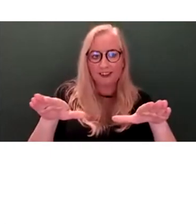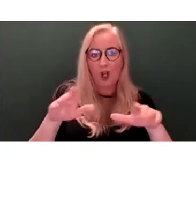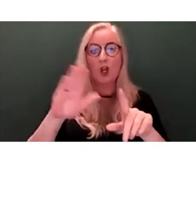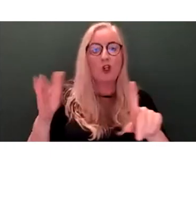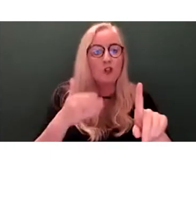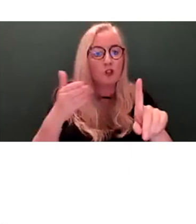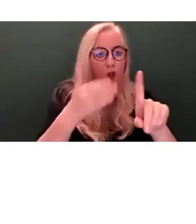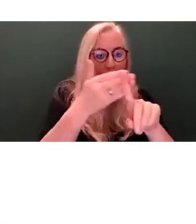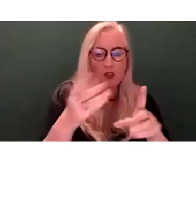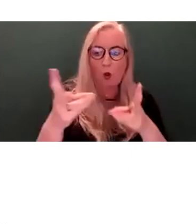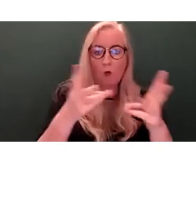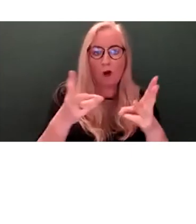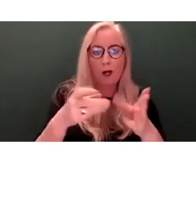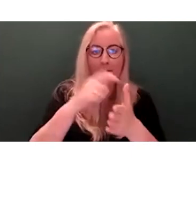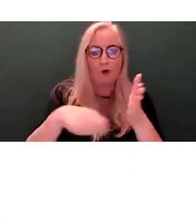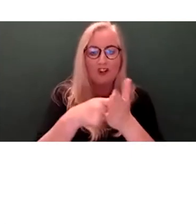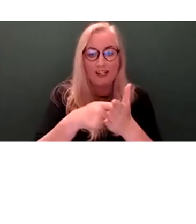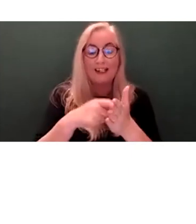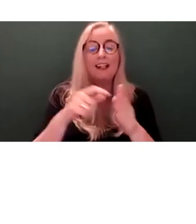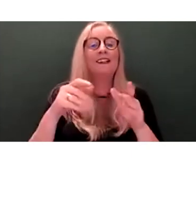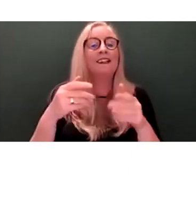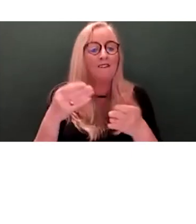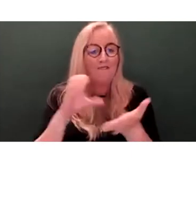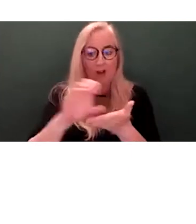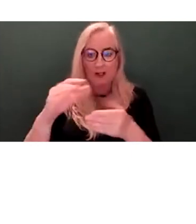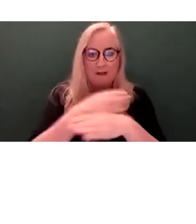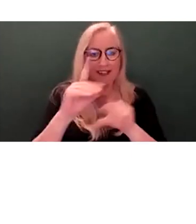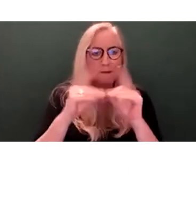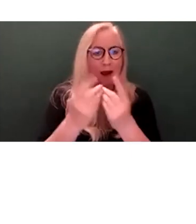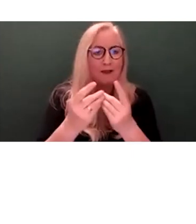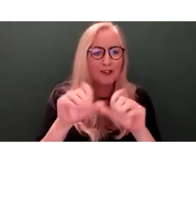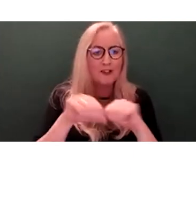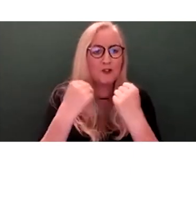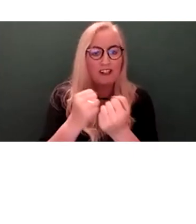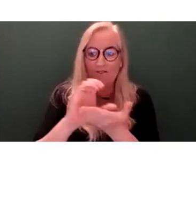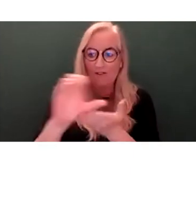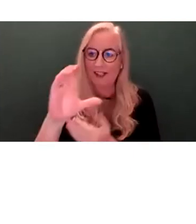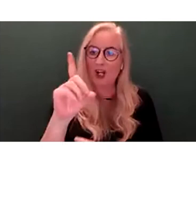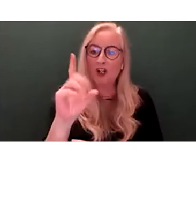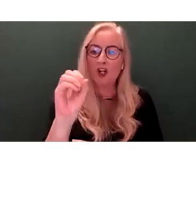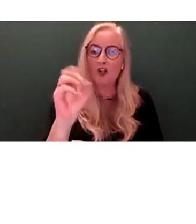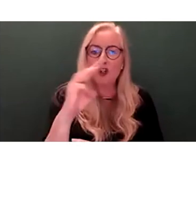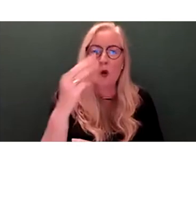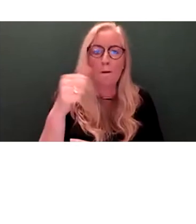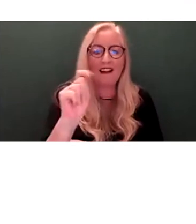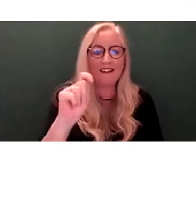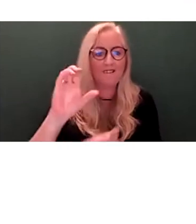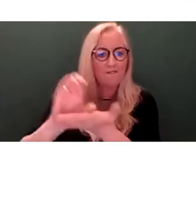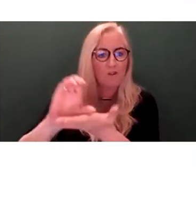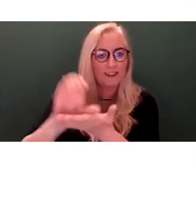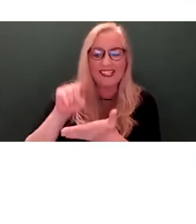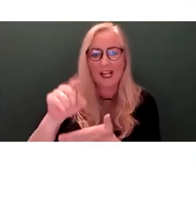Work project funded by the Department of Social Protection through the Dormant Accounts and operated by the Open